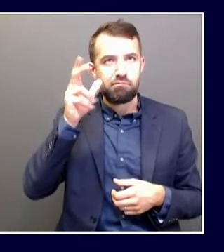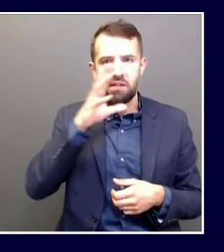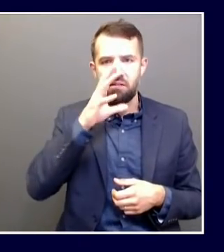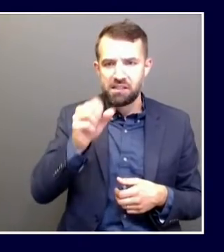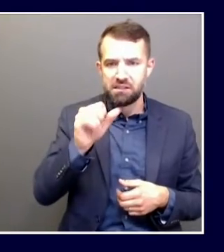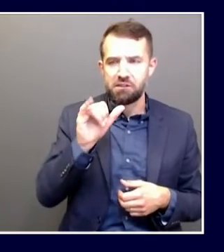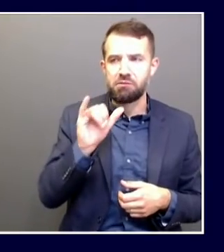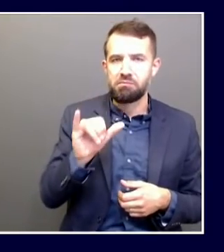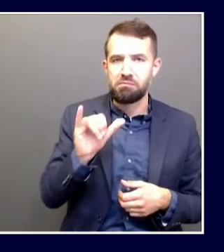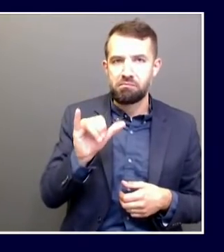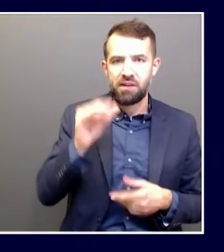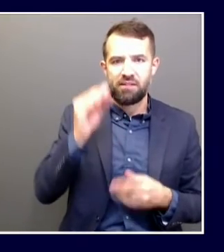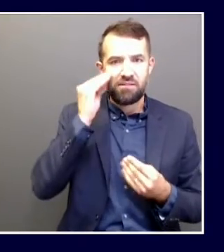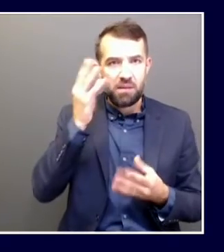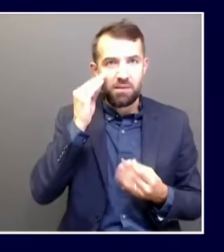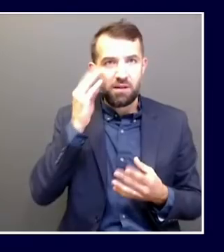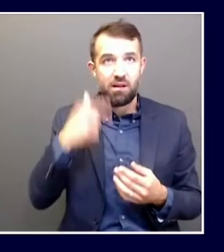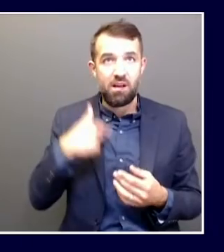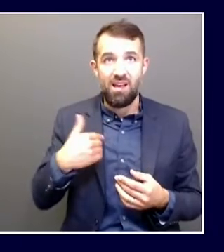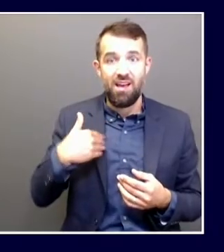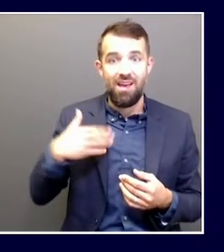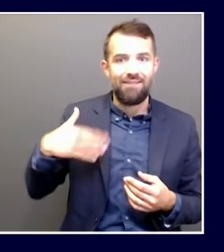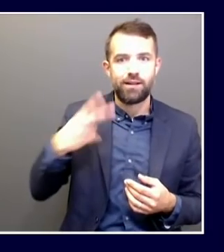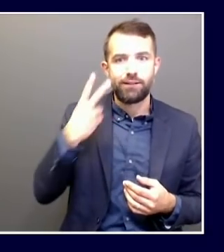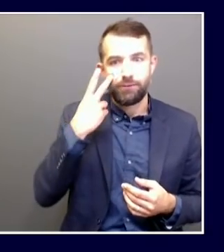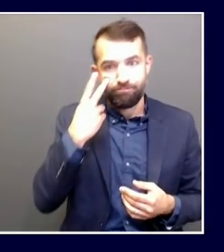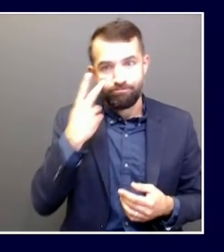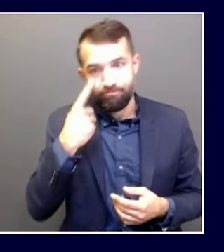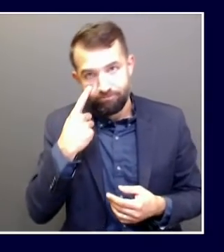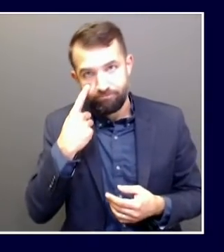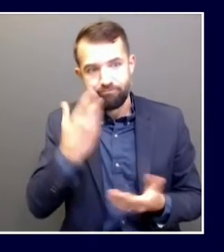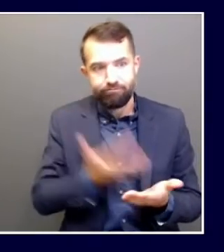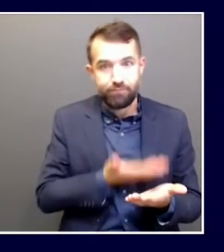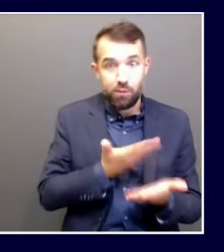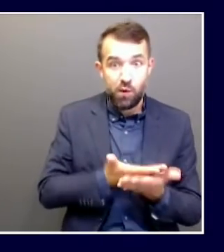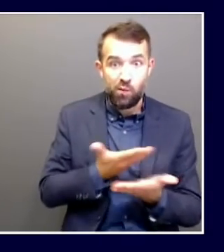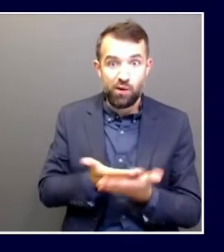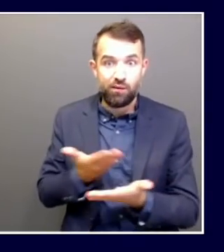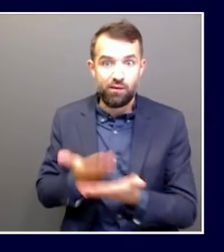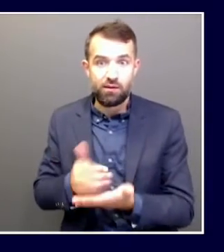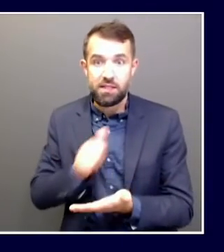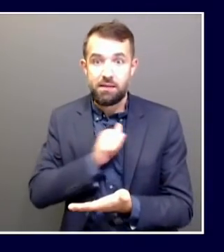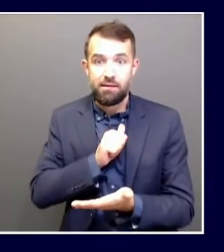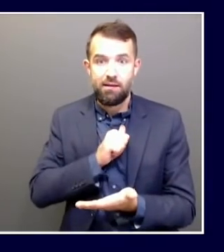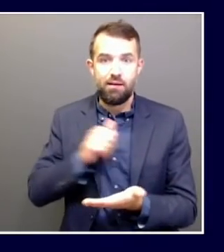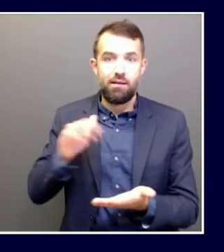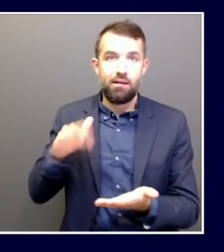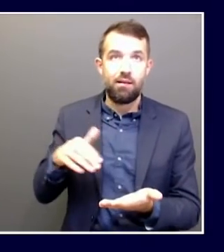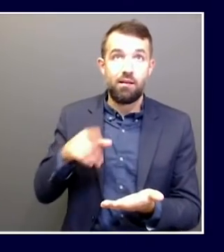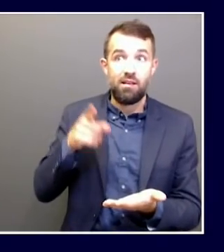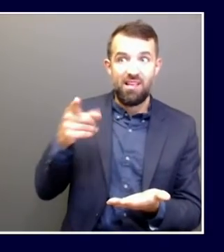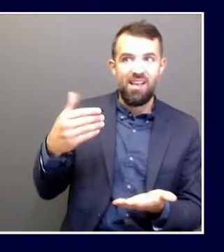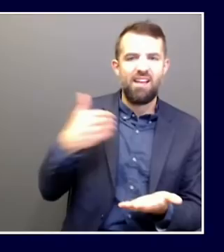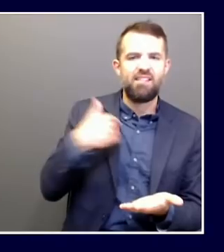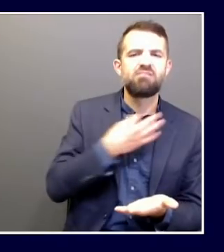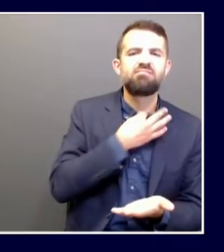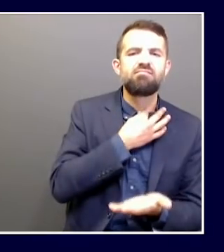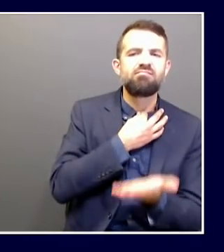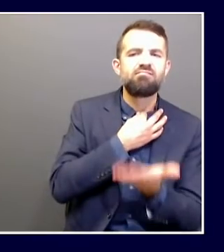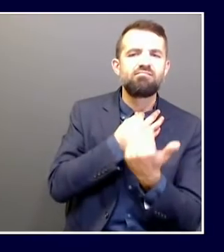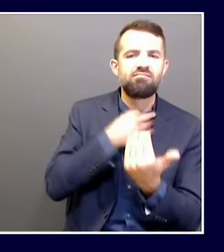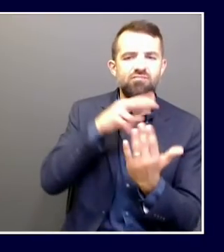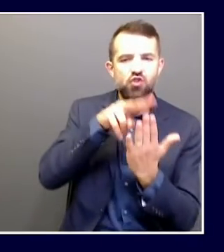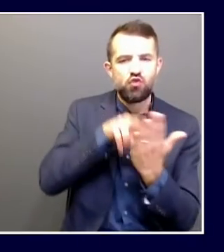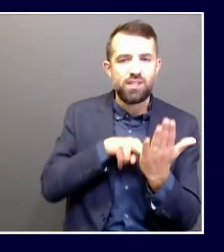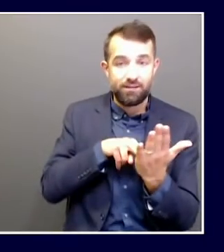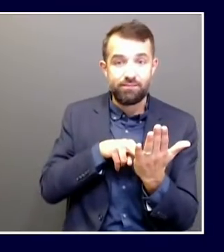data, but that doesn't mean it doesn't exist out there. I'd certainly be curious to read about it and figure out what the messaging